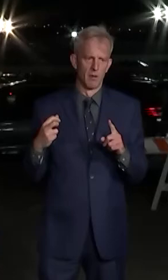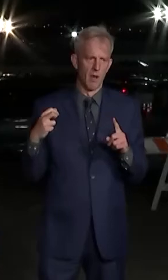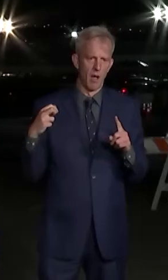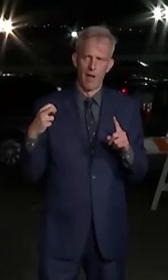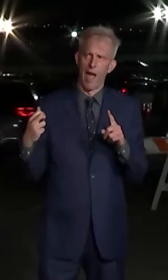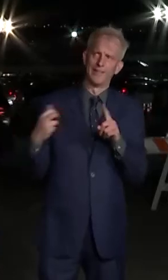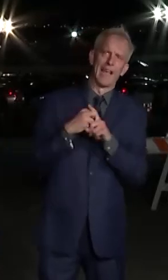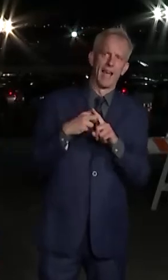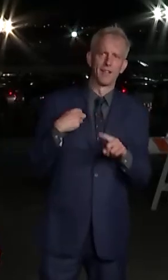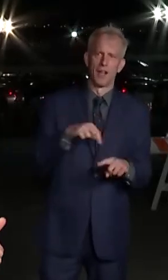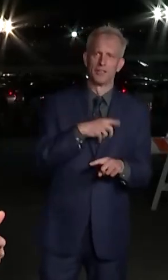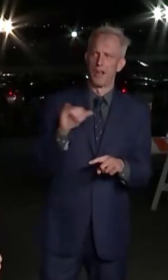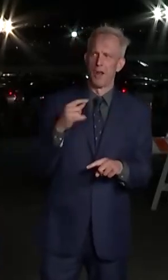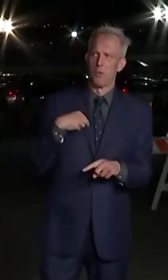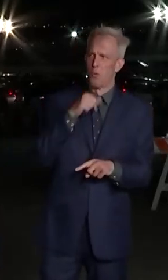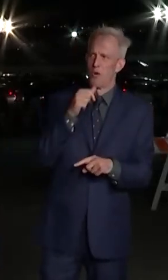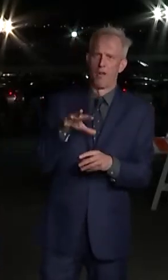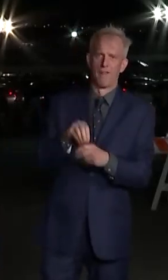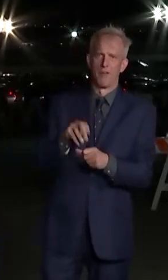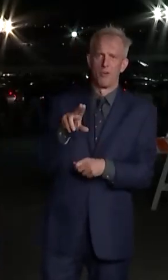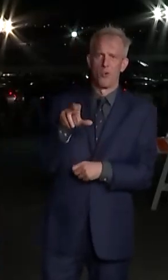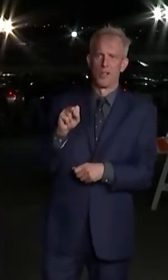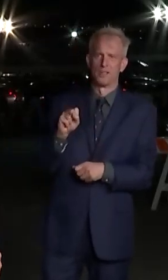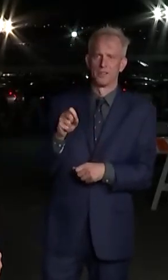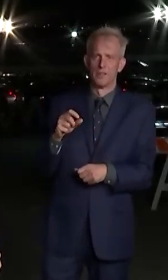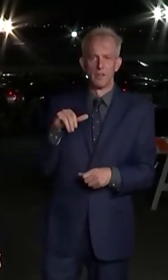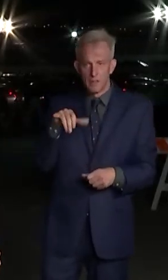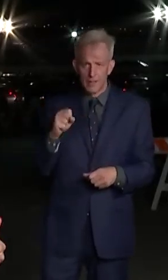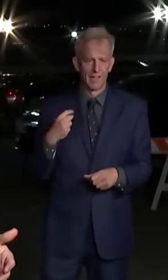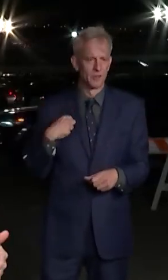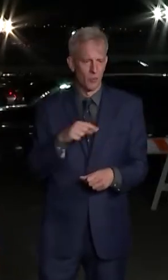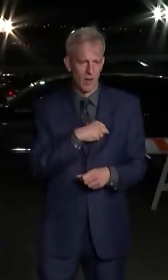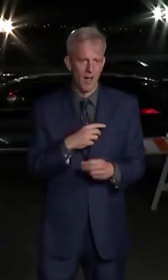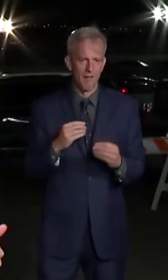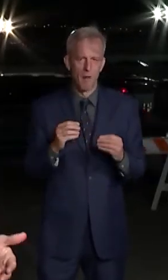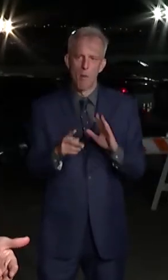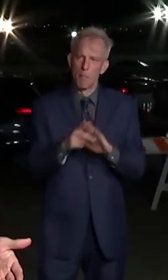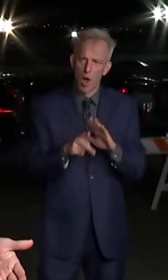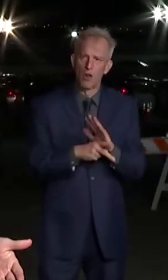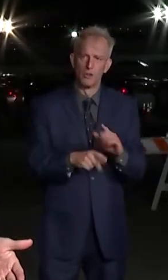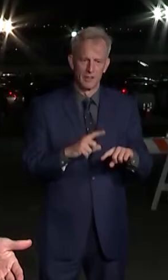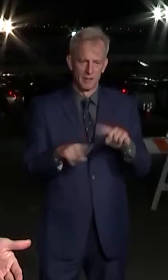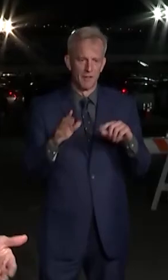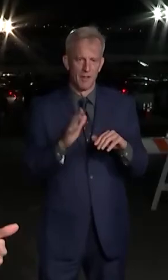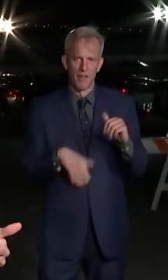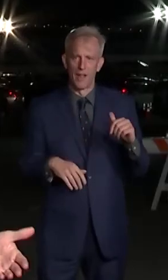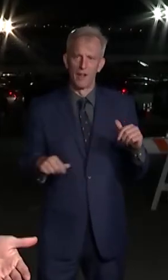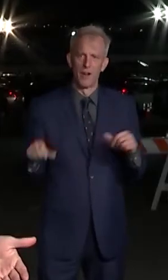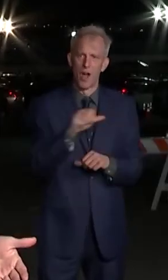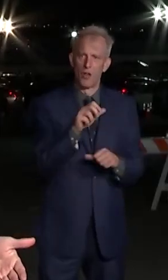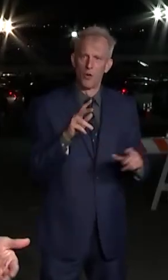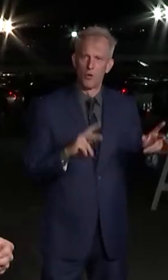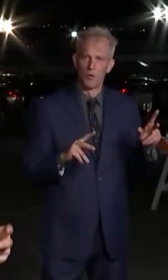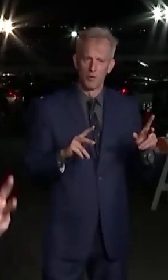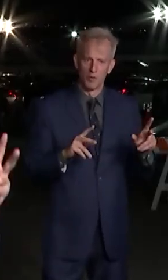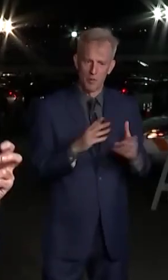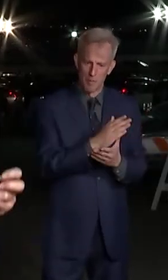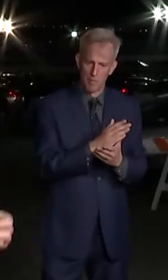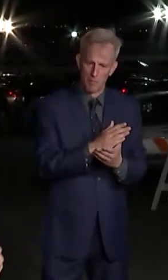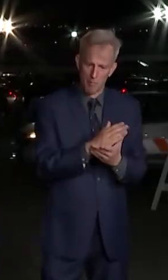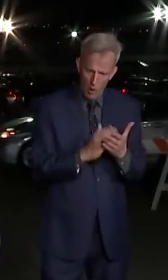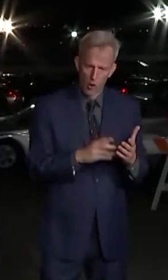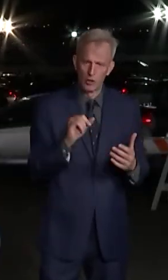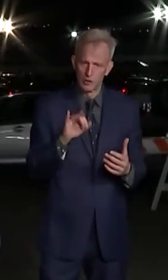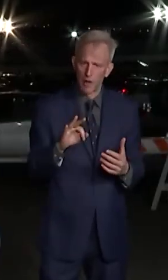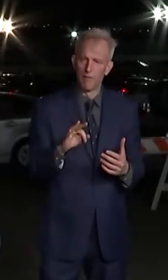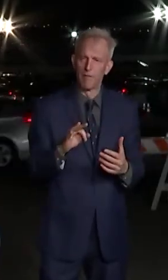it. Yeah, we have progressive policies, but we live here Democrats and Republicans. We probably have more Republicans in California than most states that are quote-unquote